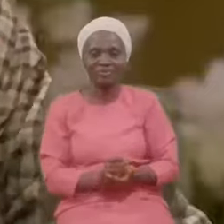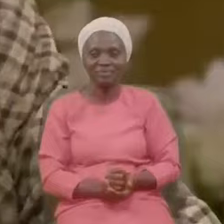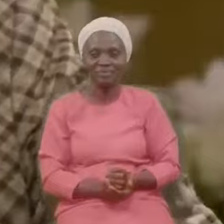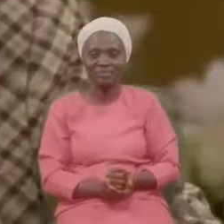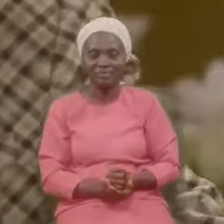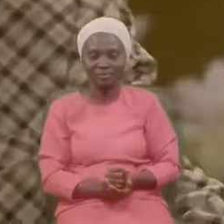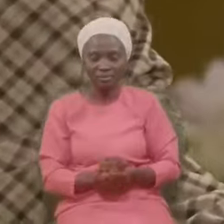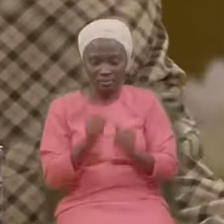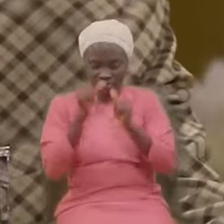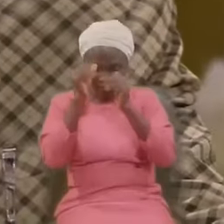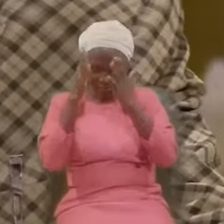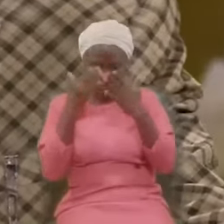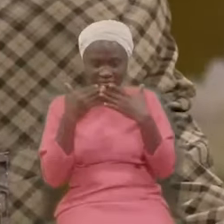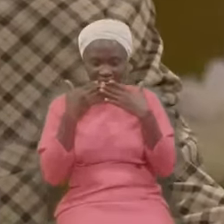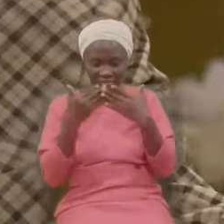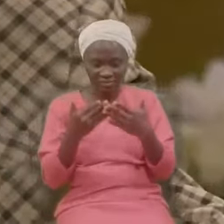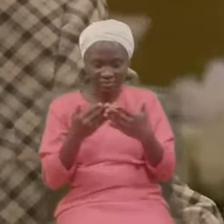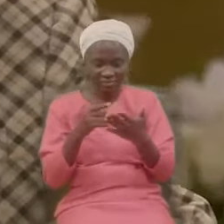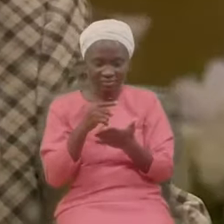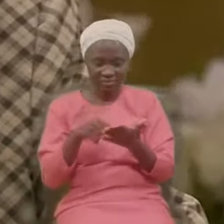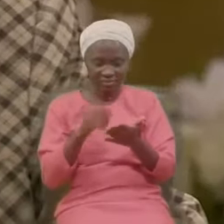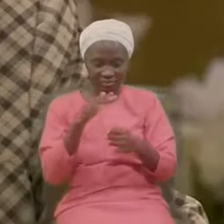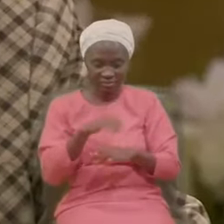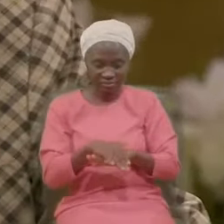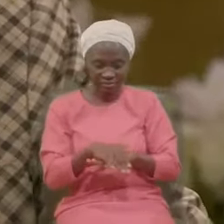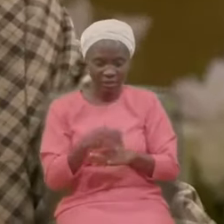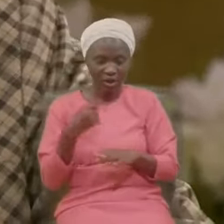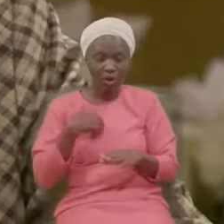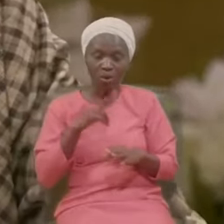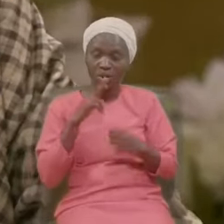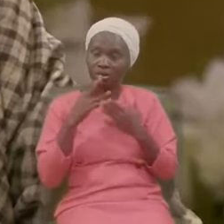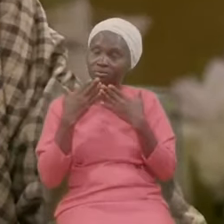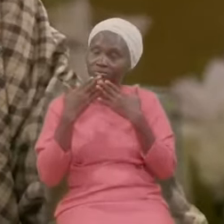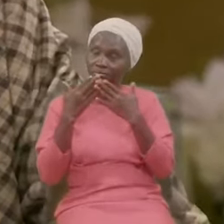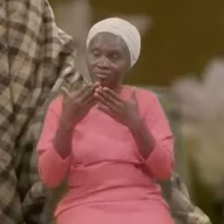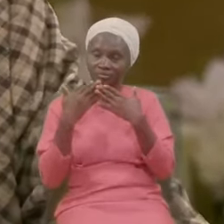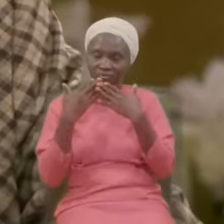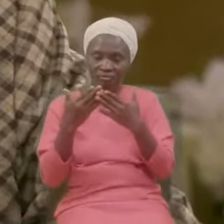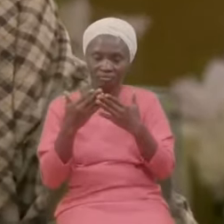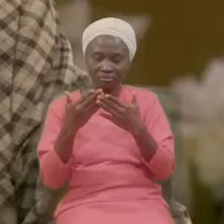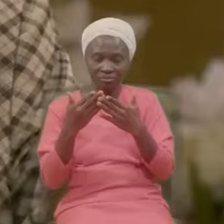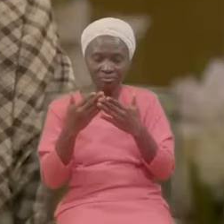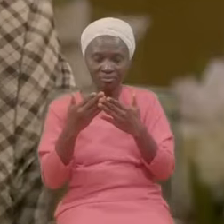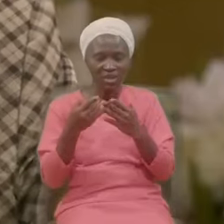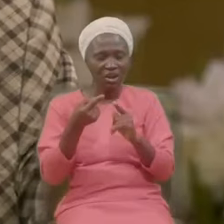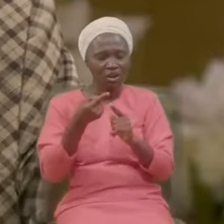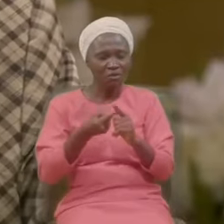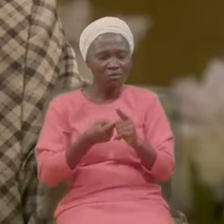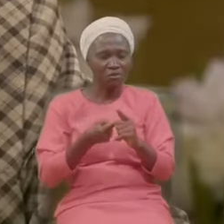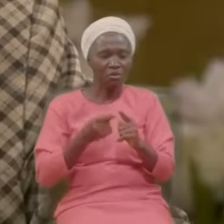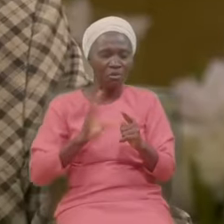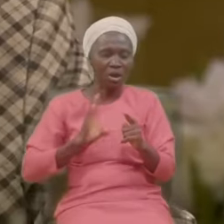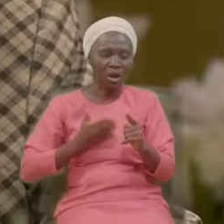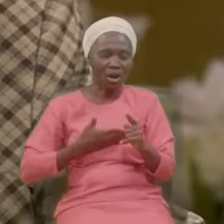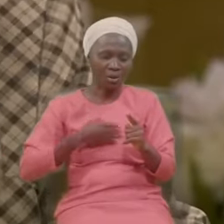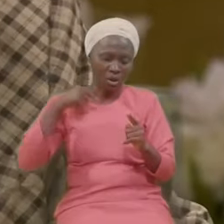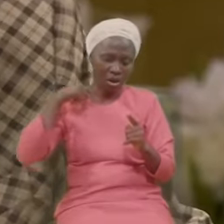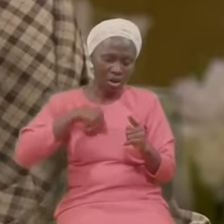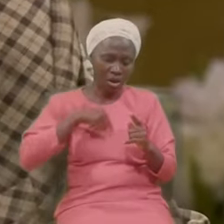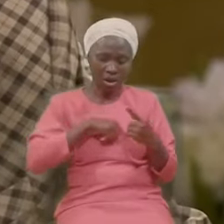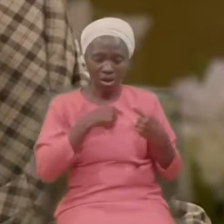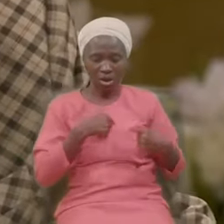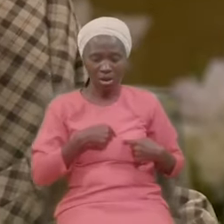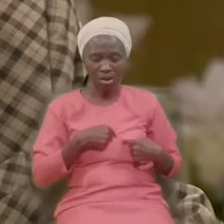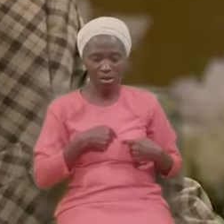Amen. Father, we thank you for tonight. We are grateful. From the depth of our hearts, Daddy, we say thank